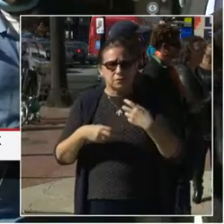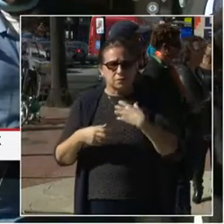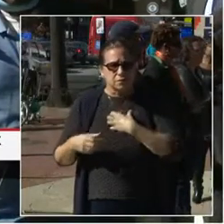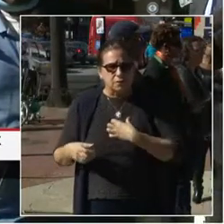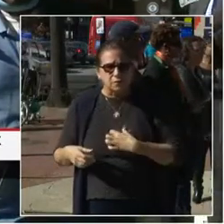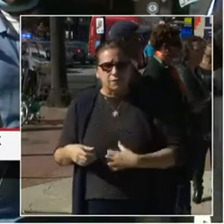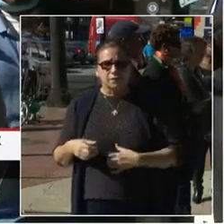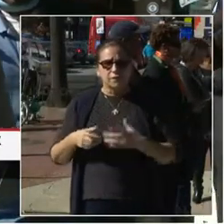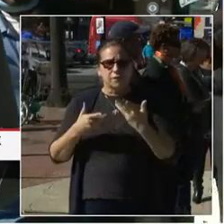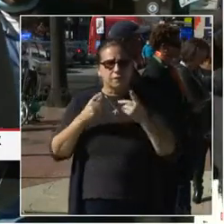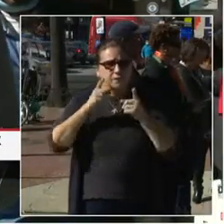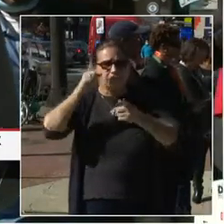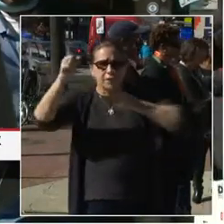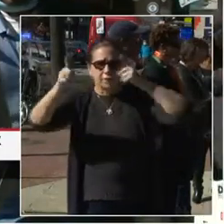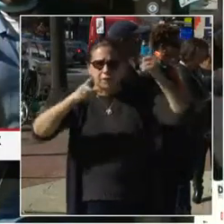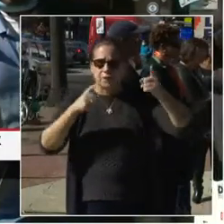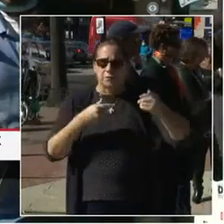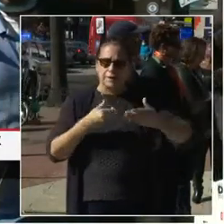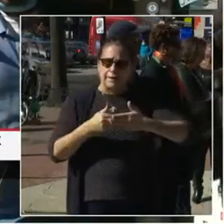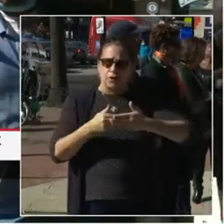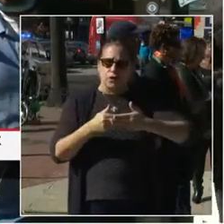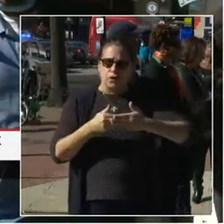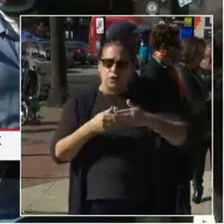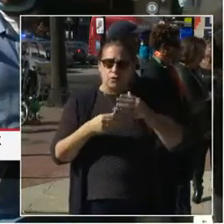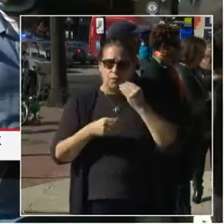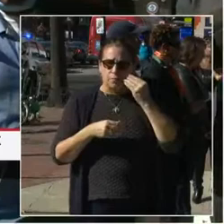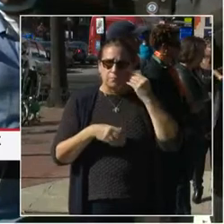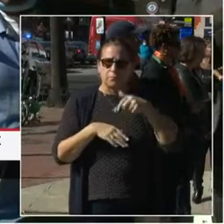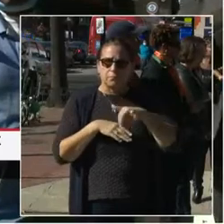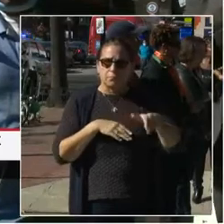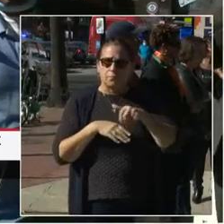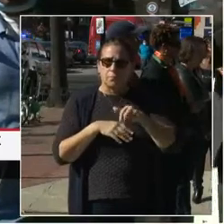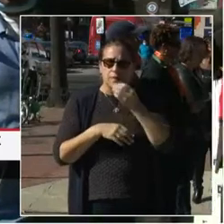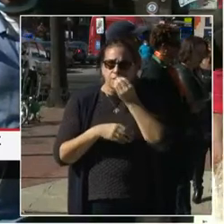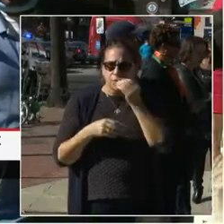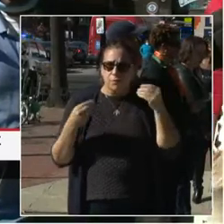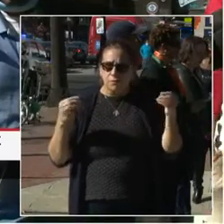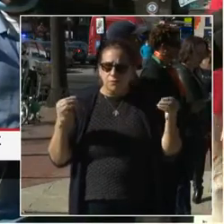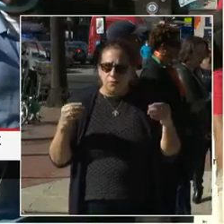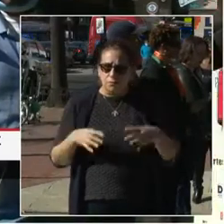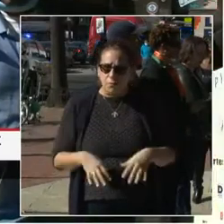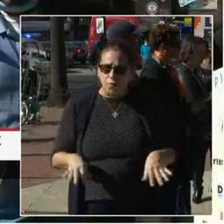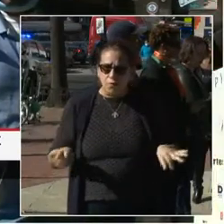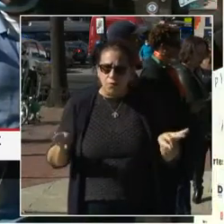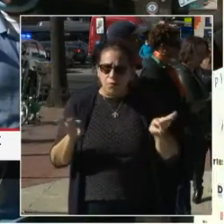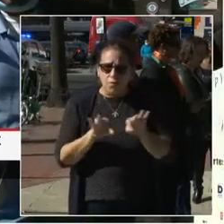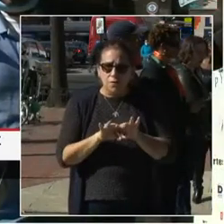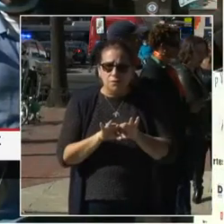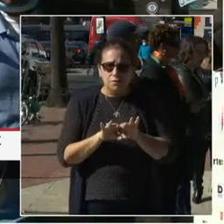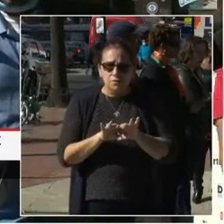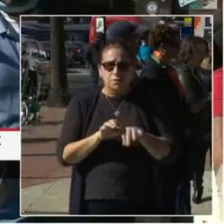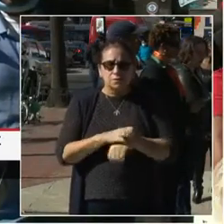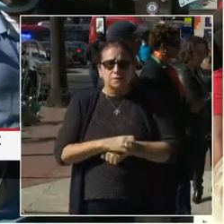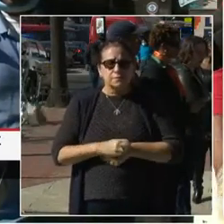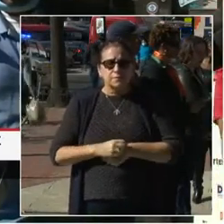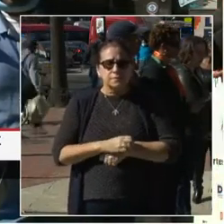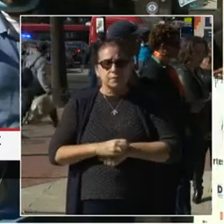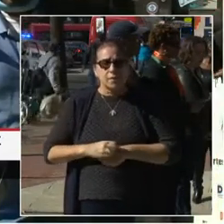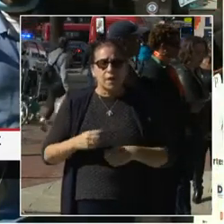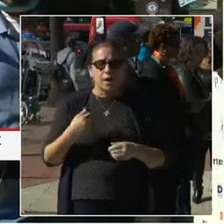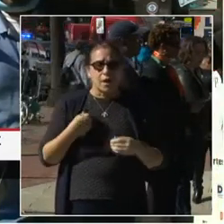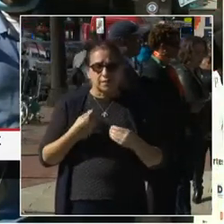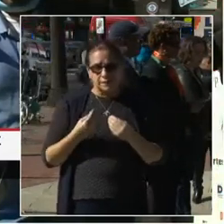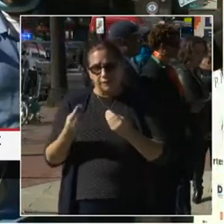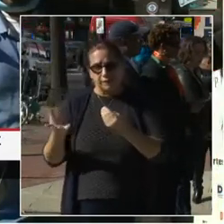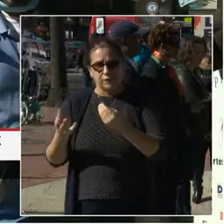today I'm happy to announce another round of grantees that will get grants to open and expand their